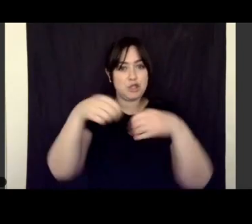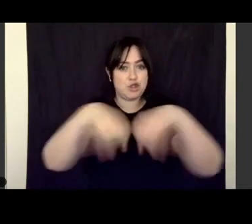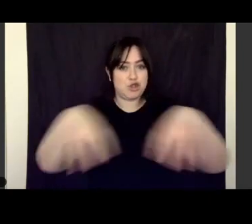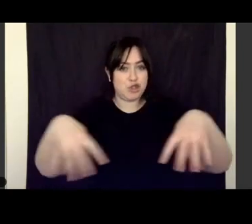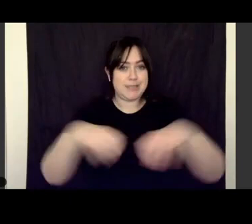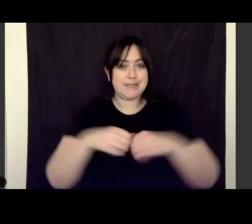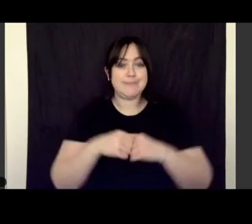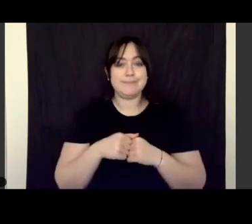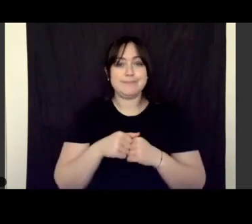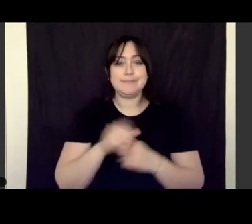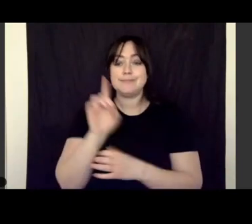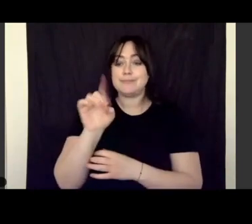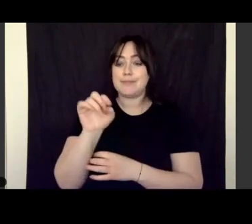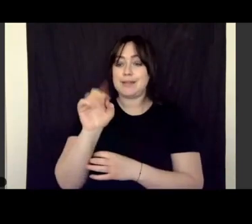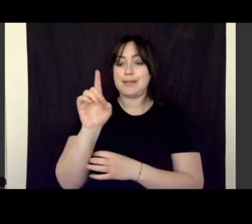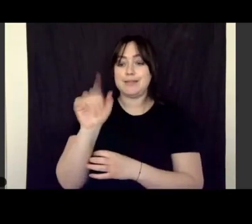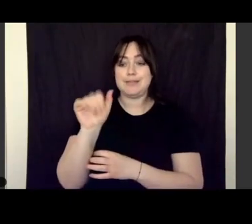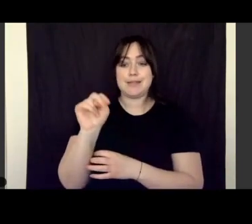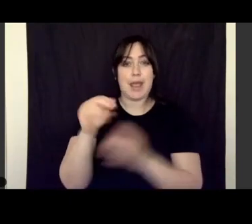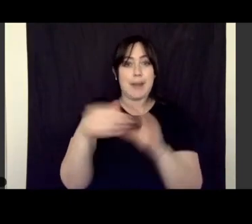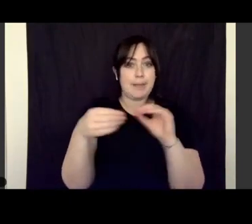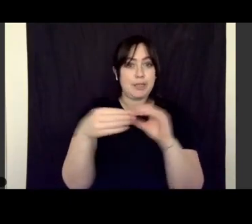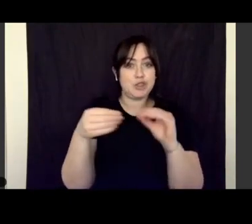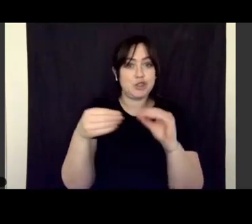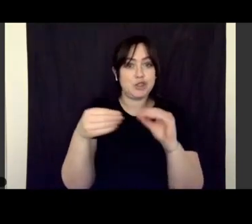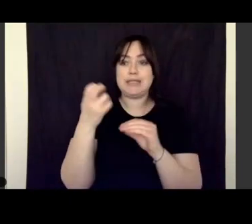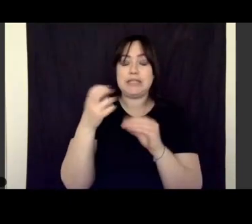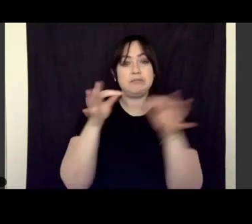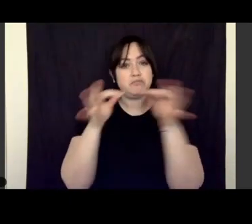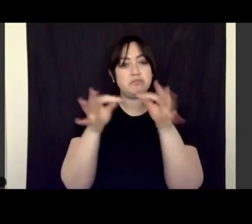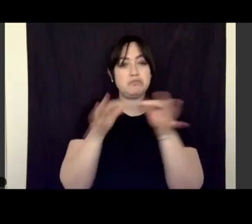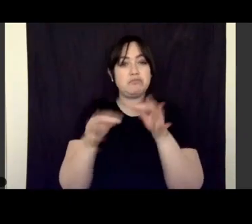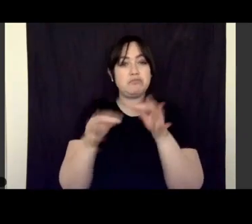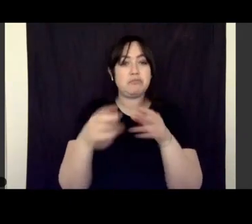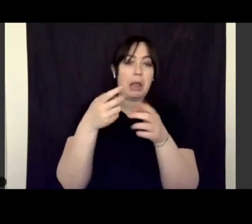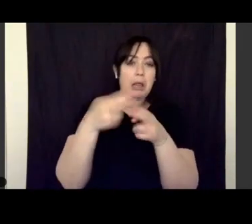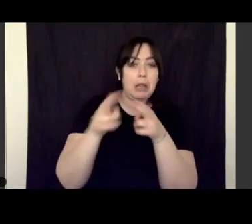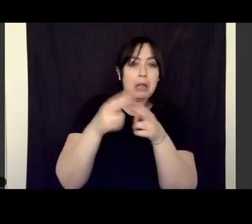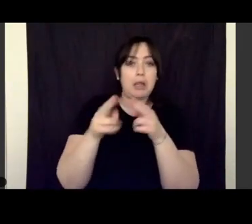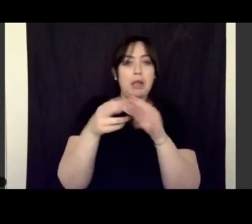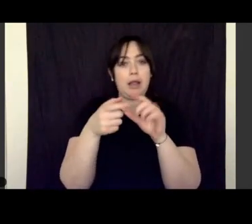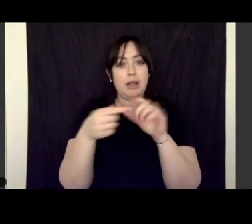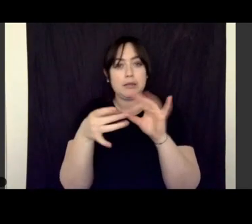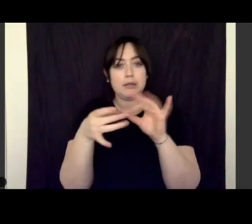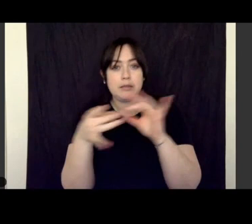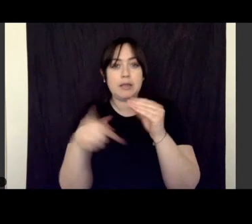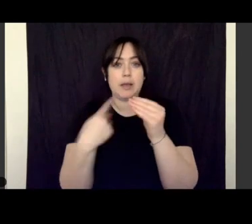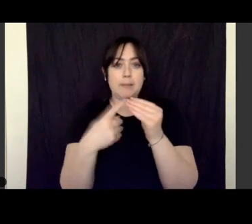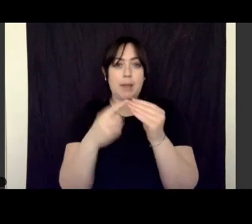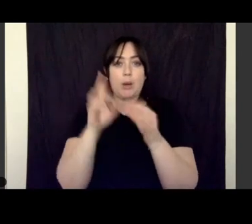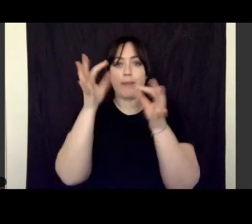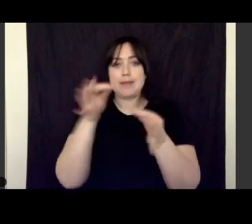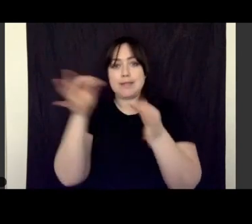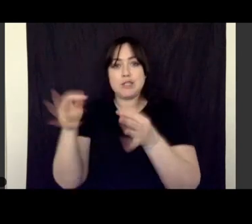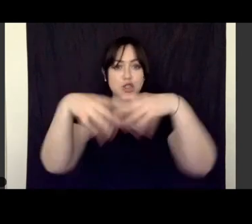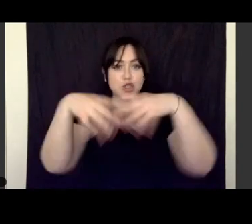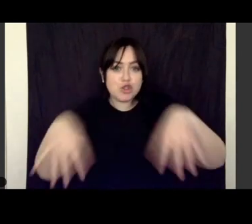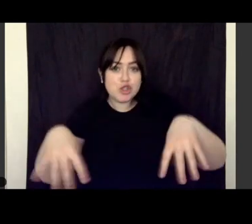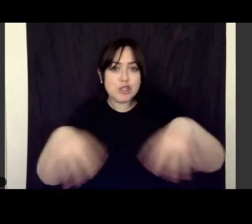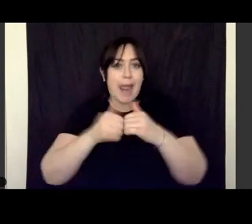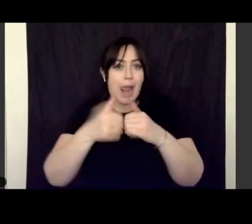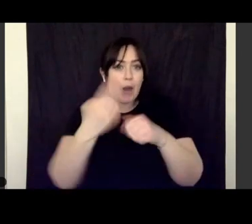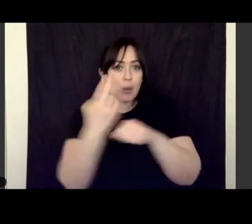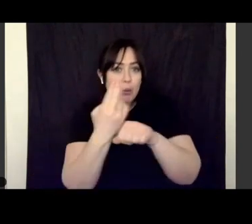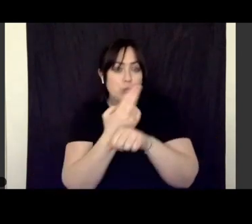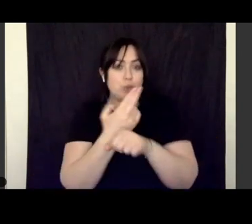the decision tree and how it's possibly used. And so our next activity asks all of you